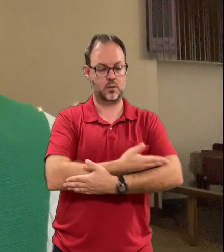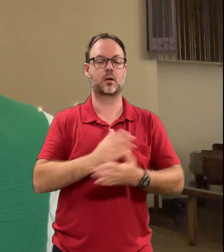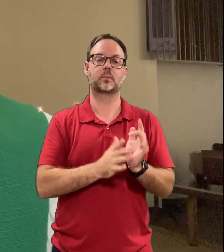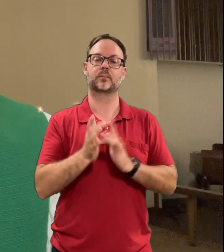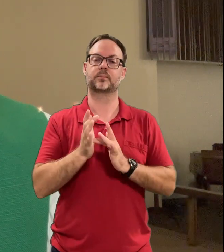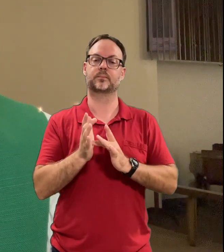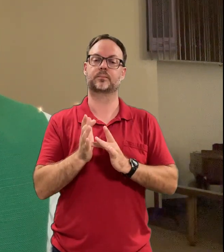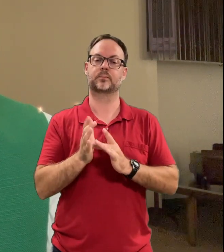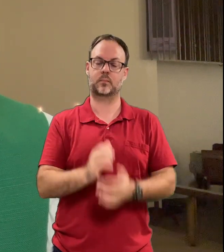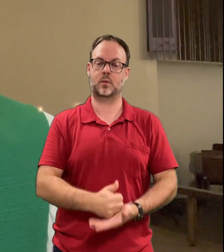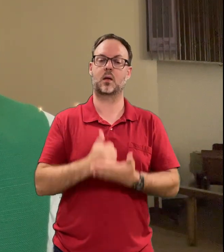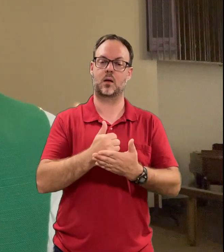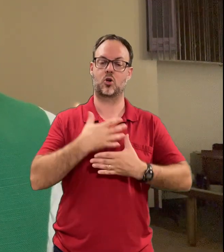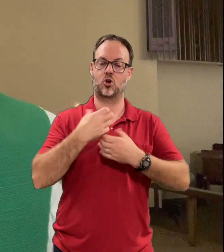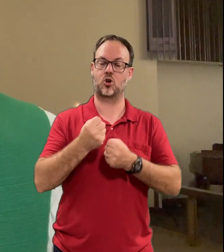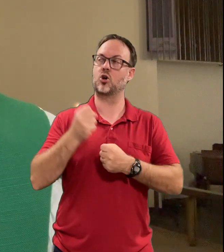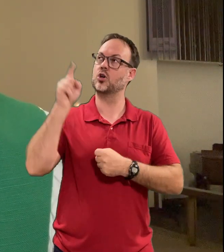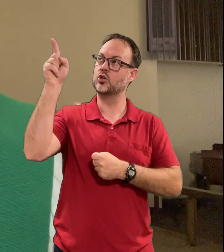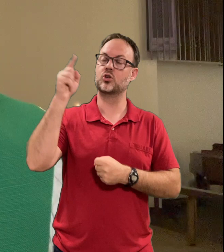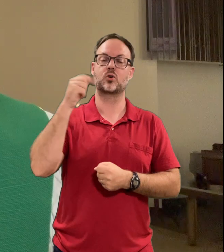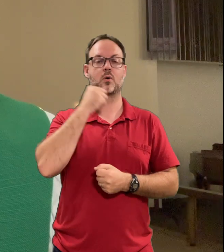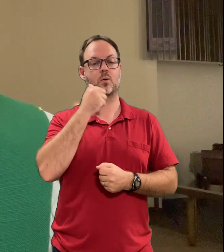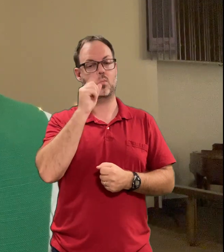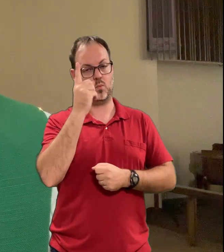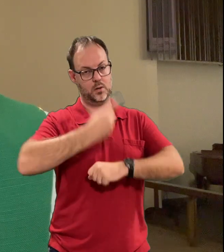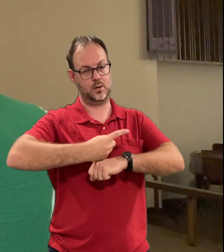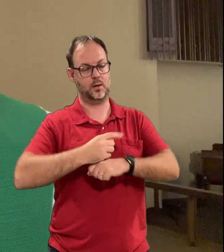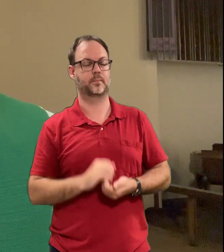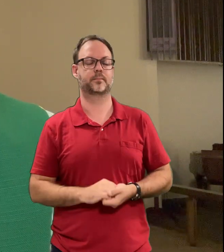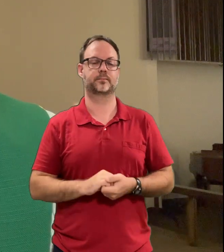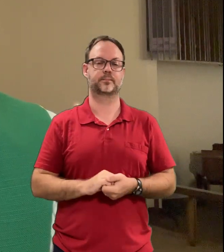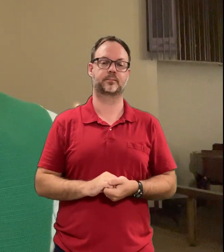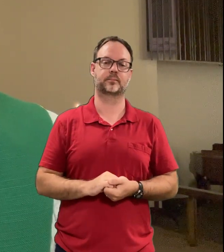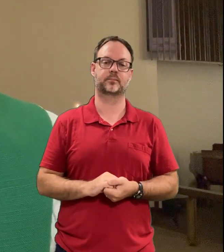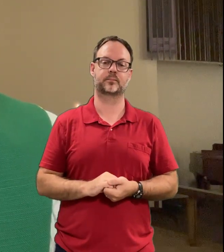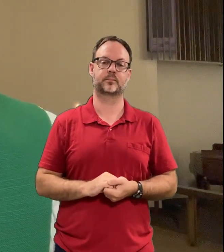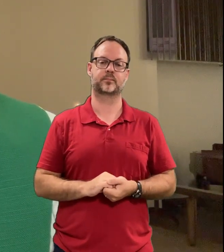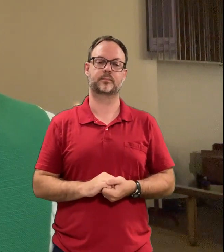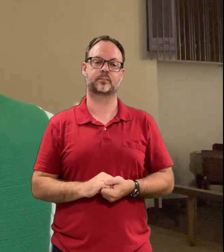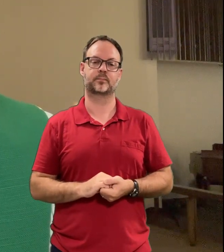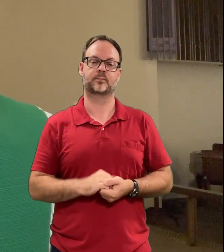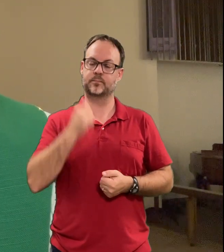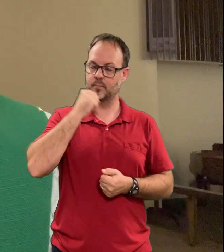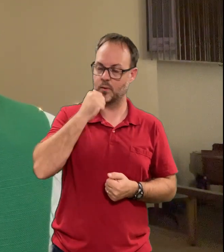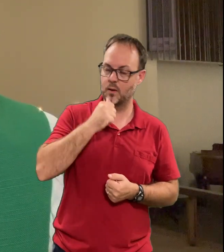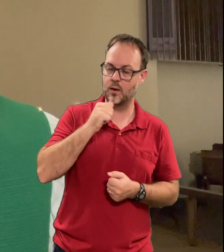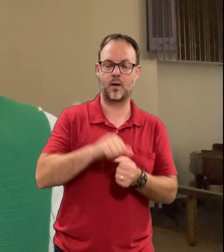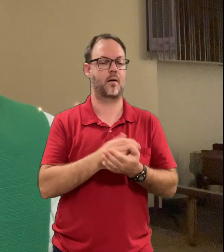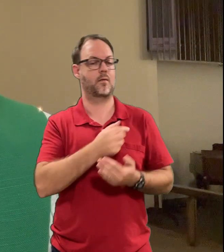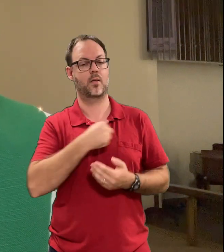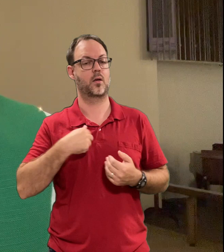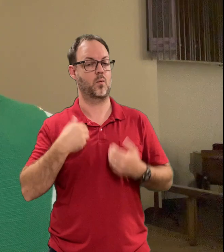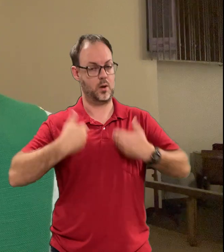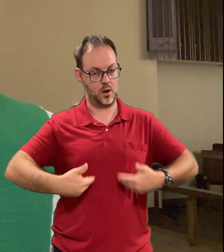Son, Jesus. Help us to trust in You one day at a time and to rejoice that everything we are